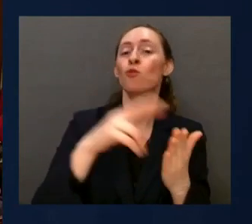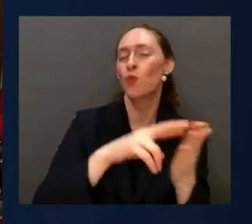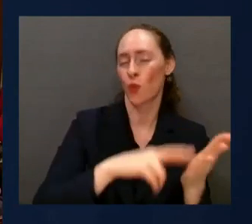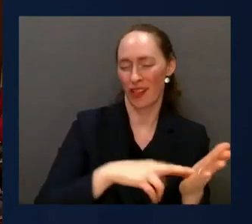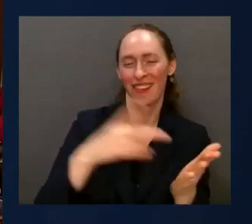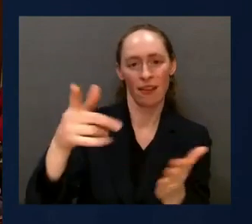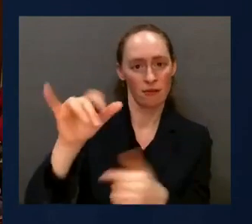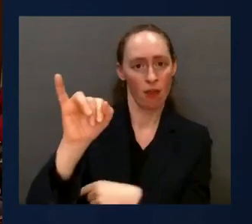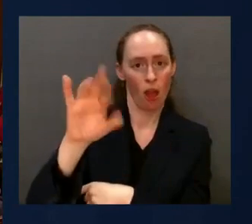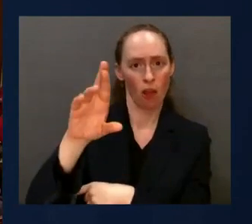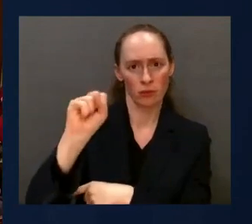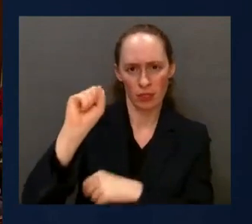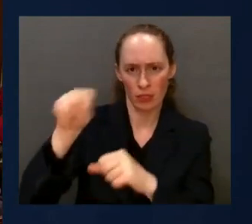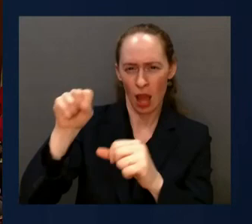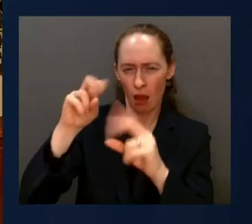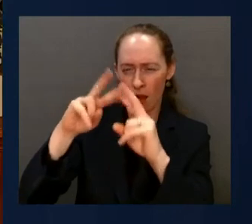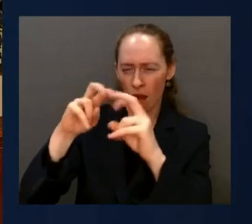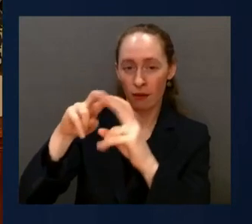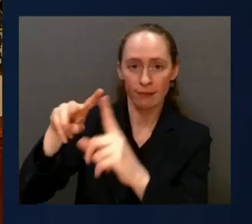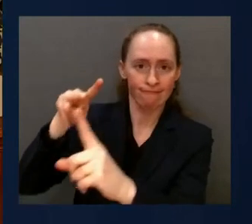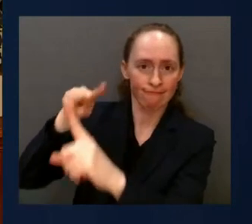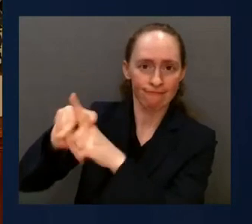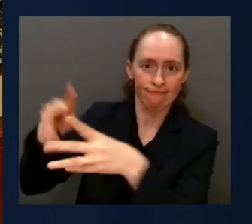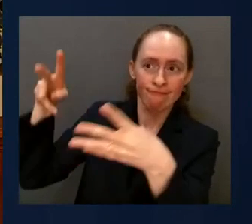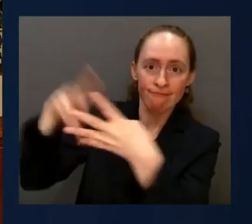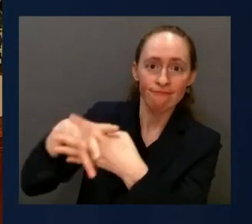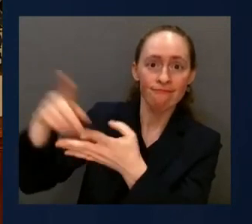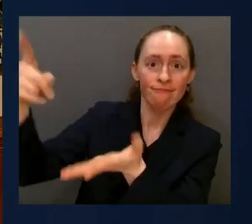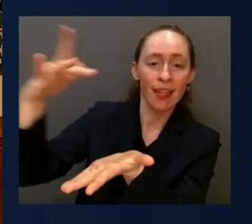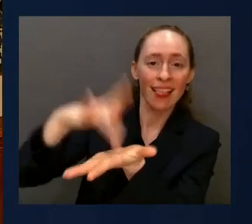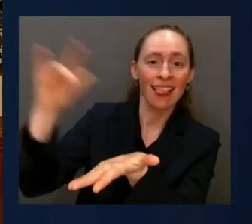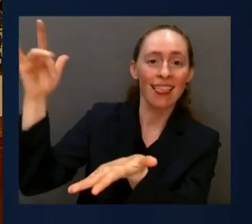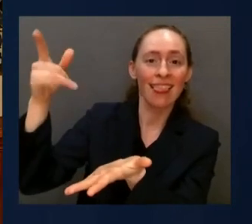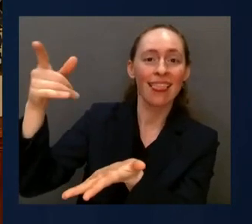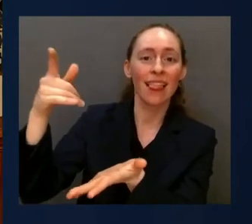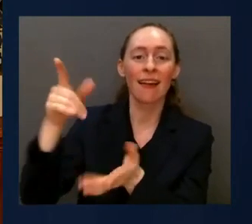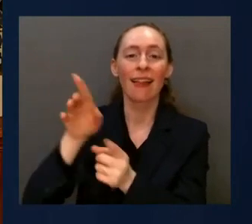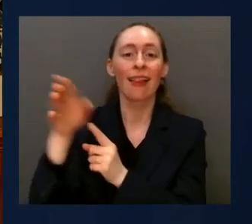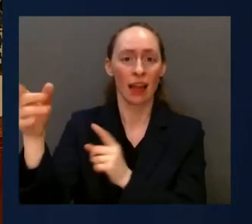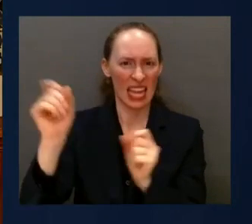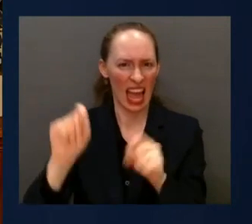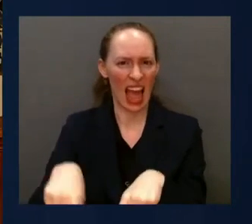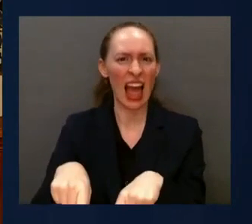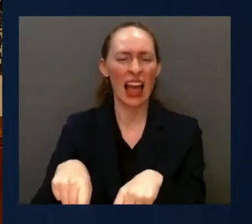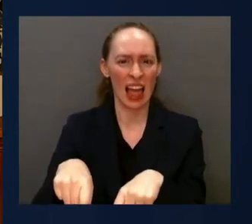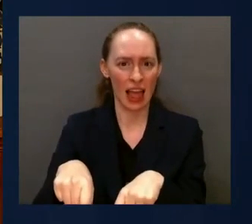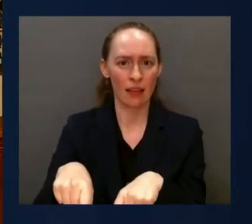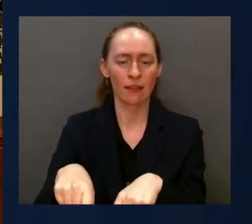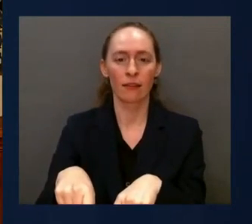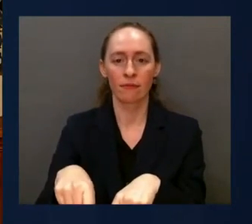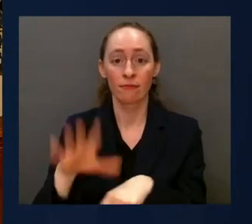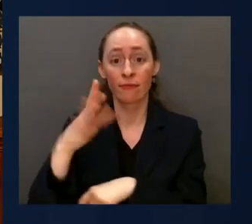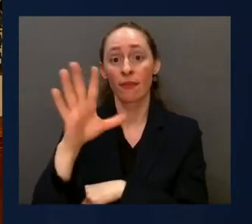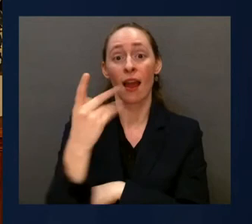In the last 2 years, my administration has cut the deficit by more than